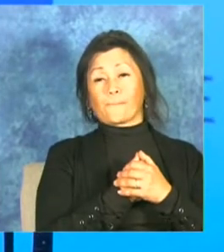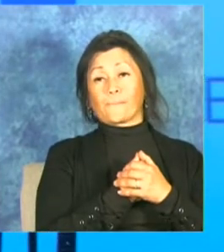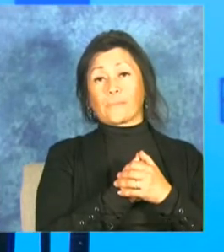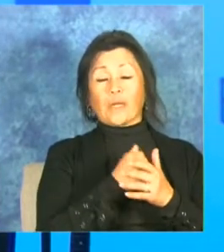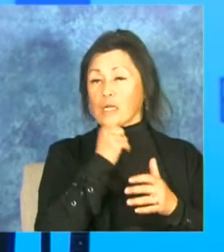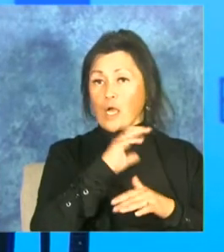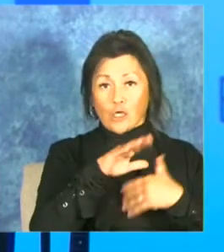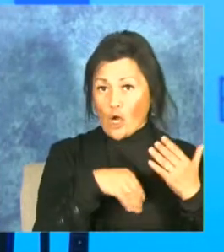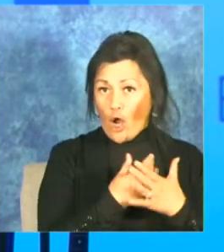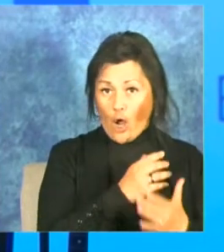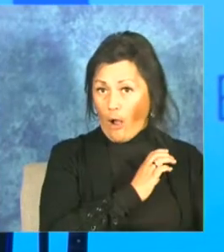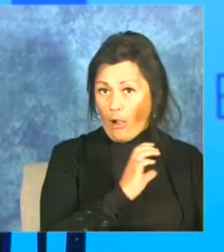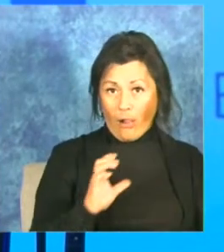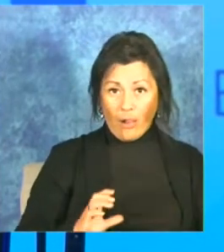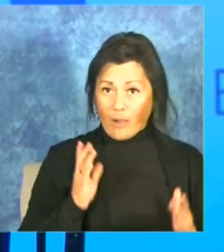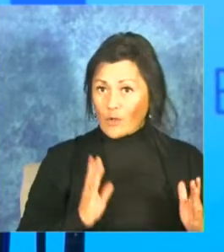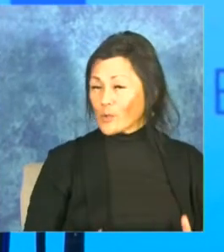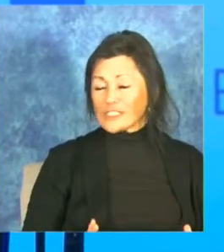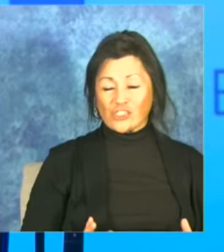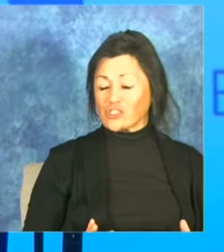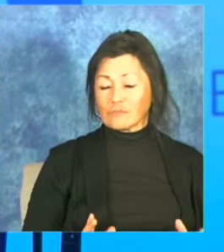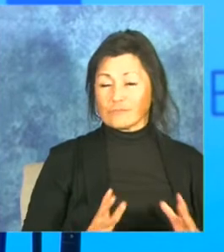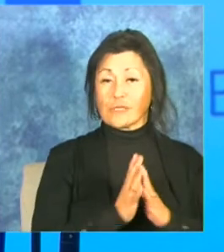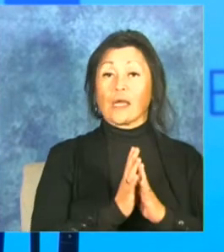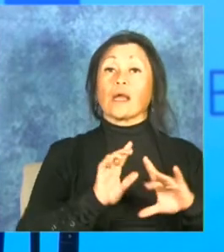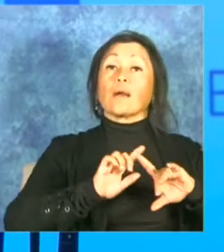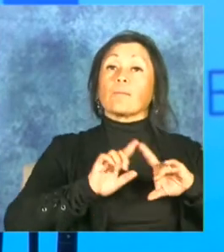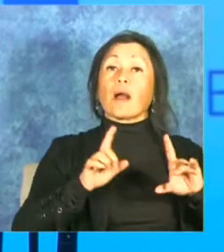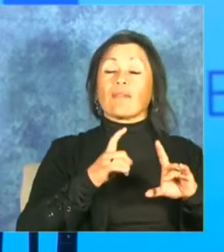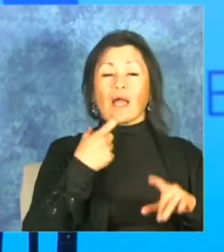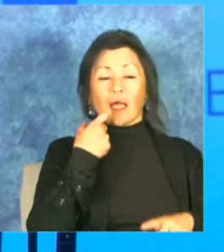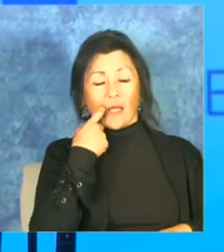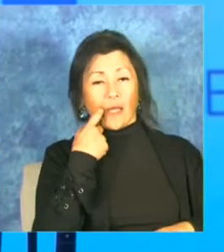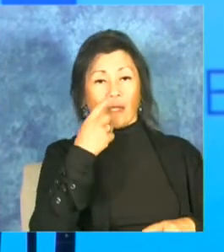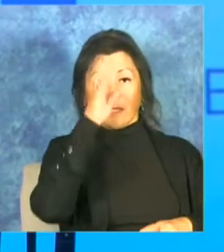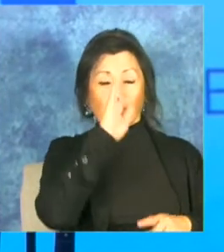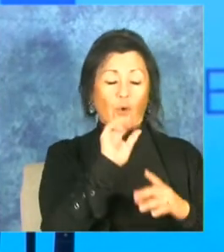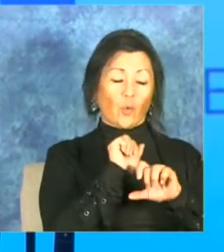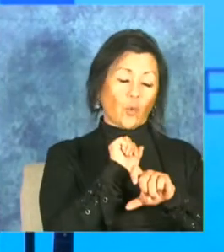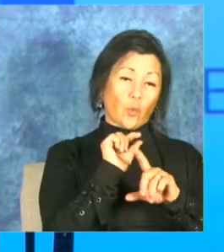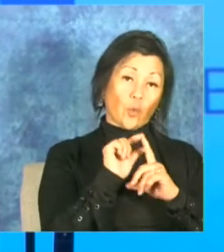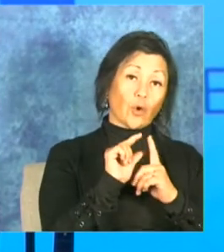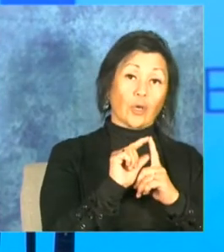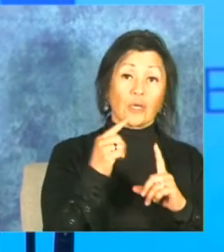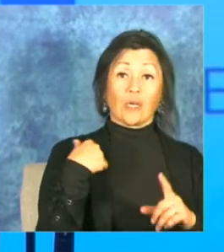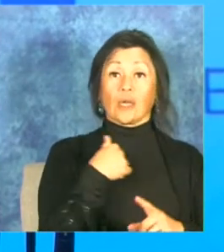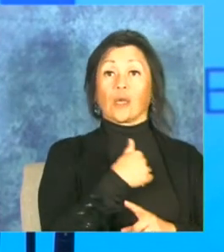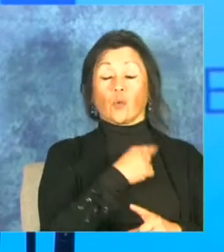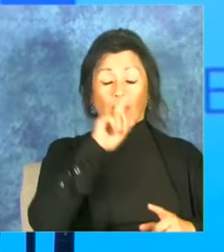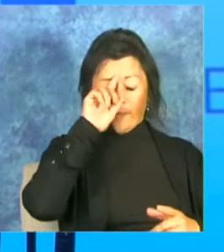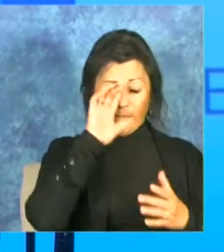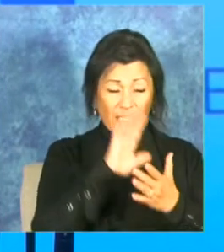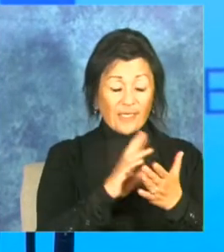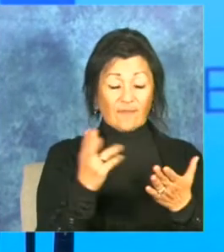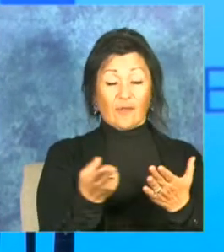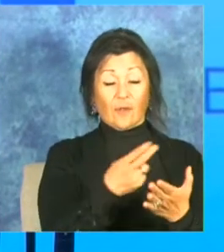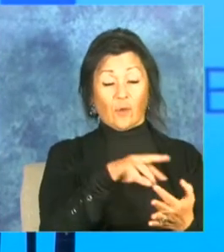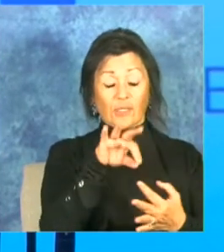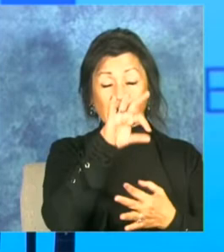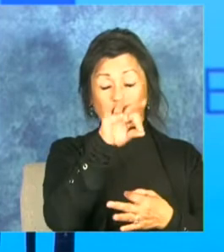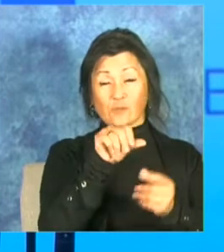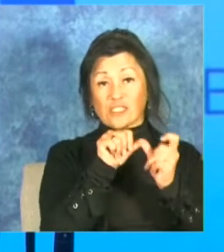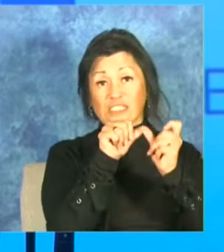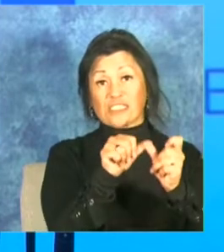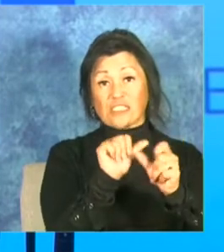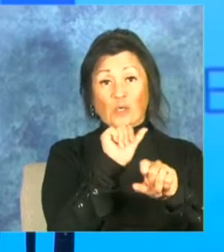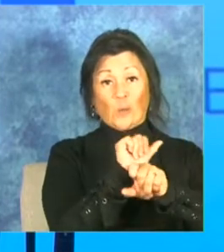Not all of them are Christians, but they got hooked on God's word. And we're believing that the Holy Spirit's going to keep